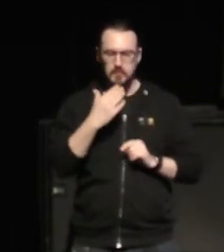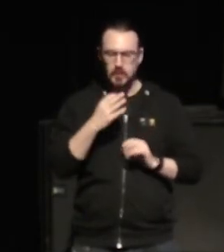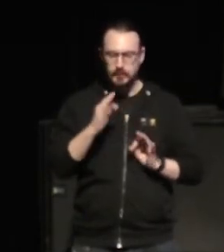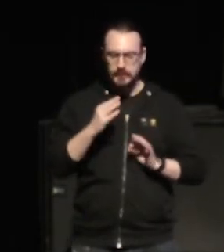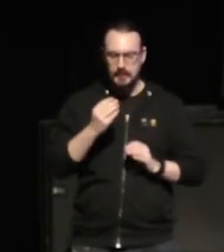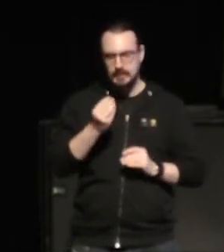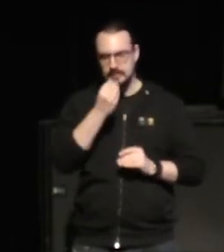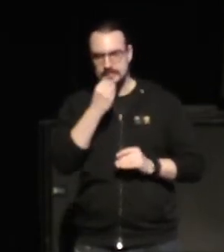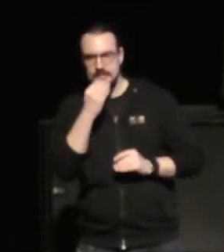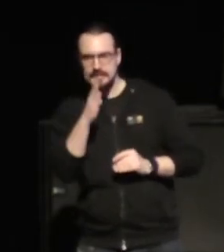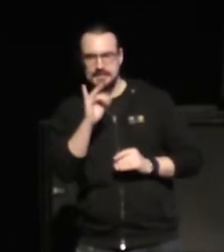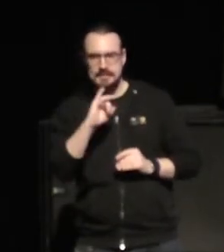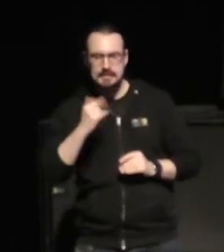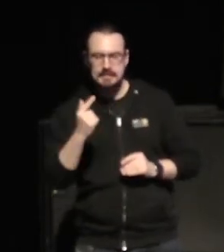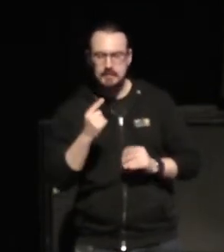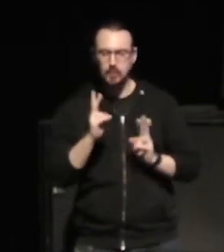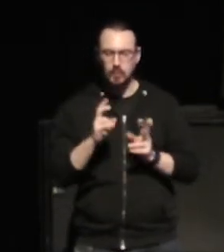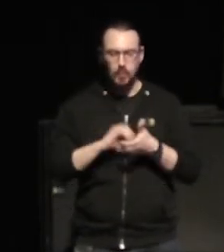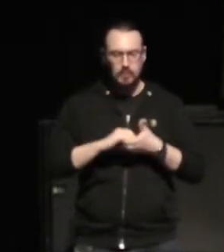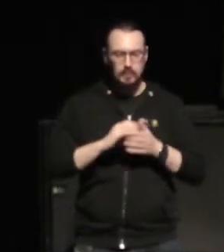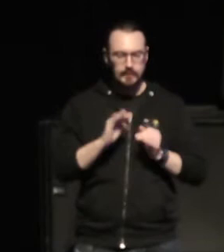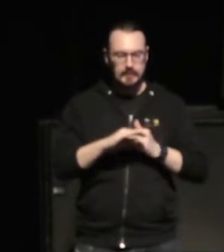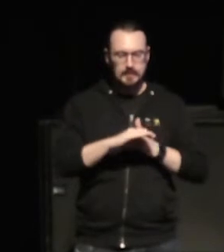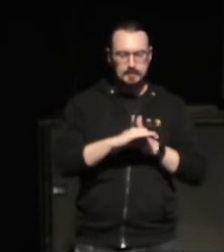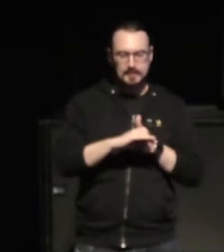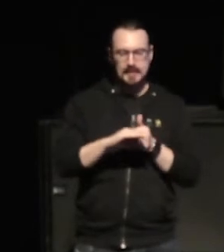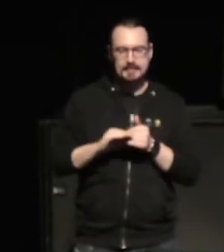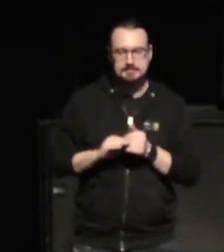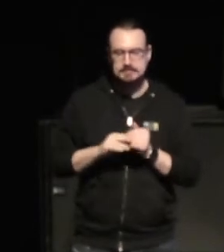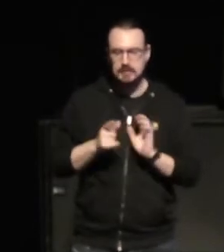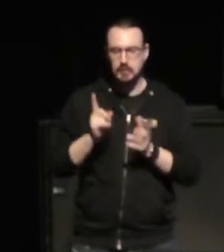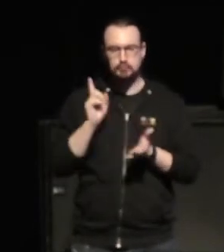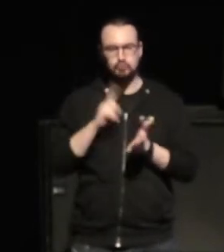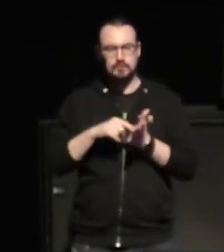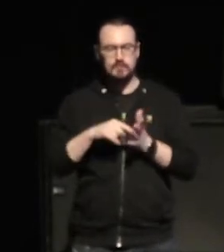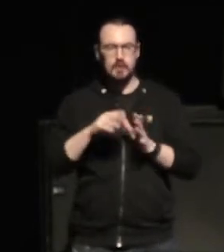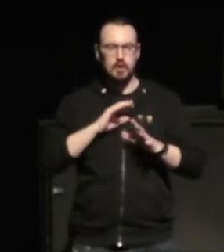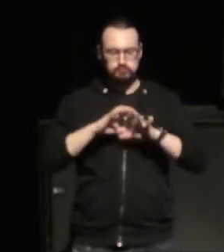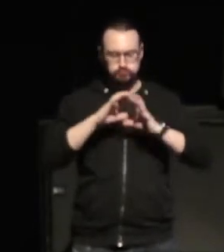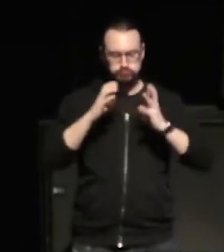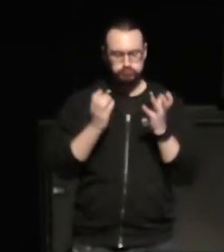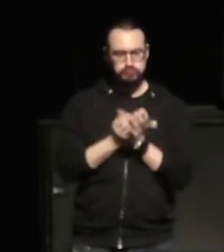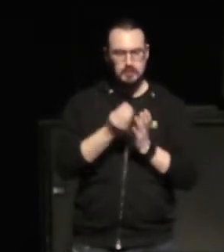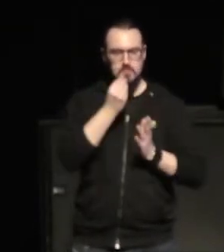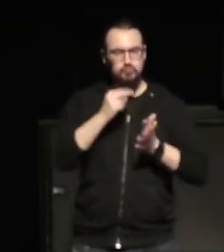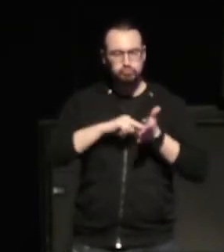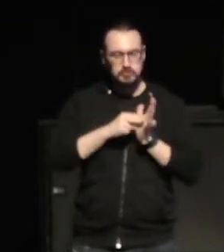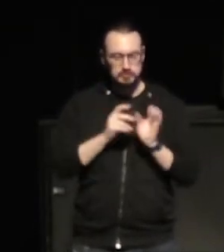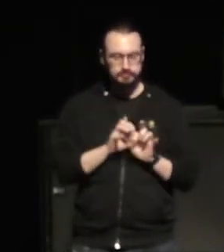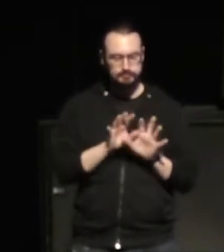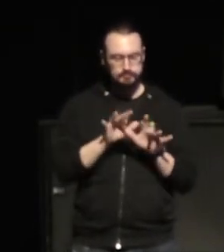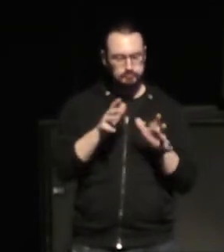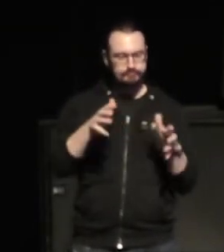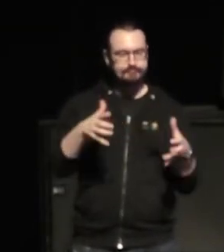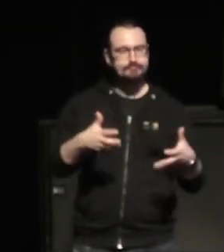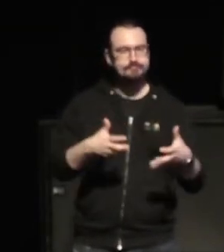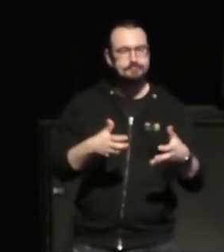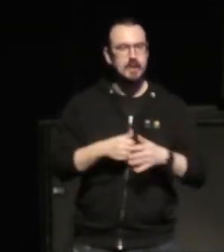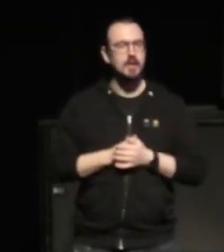and define planetary boundaries, as well as applying a global food system modeling framework. And you have been